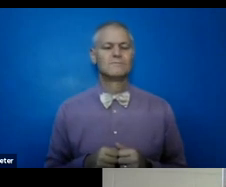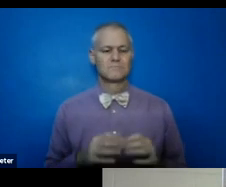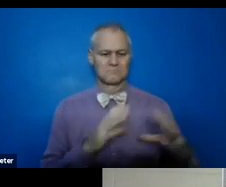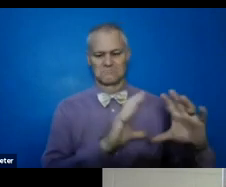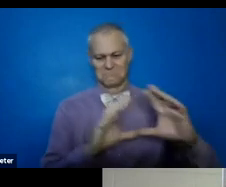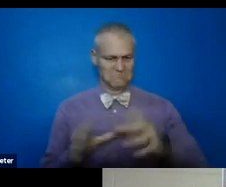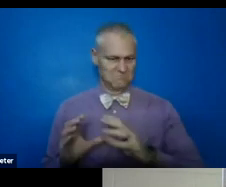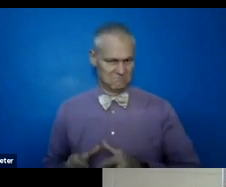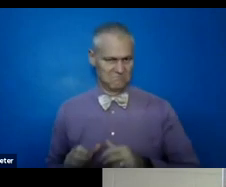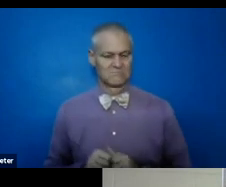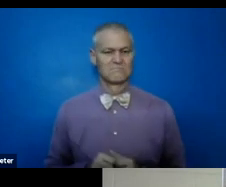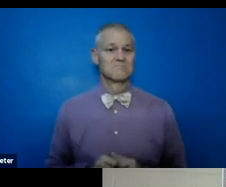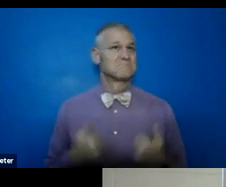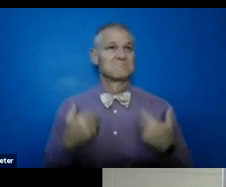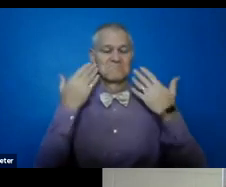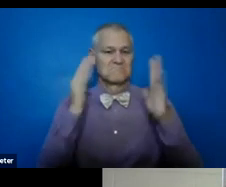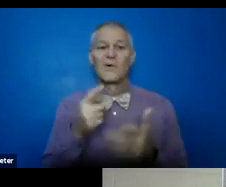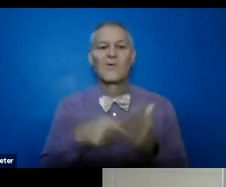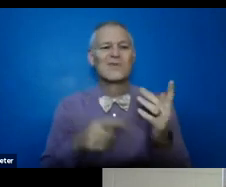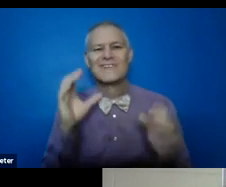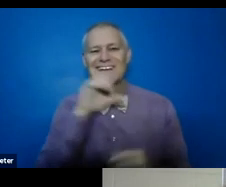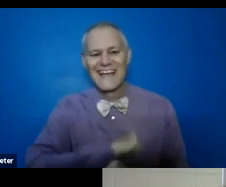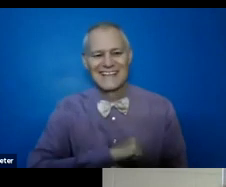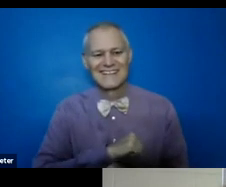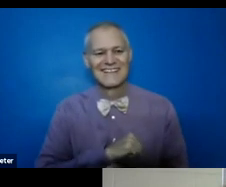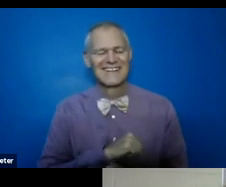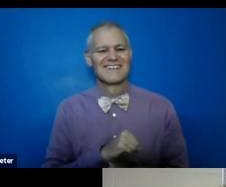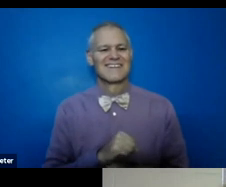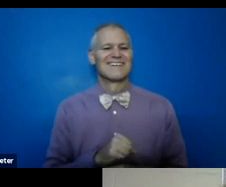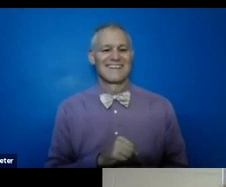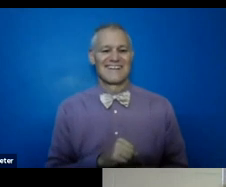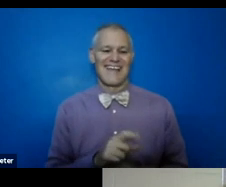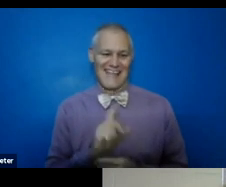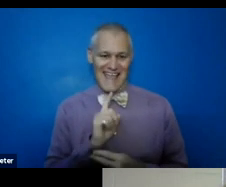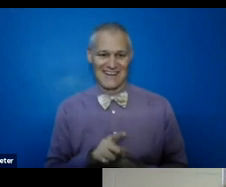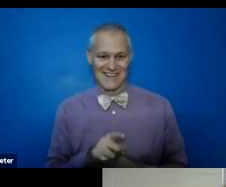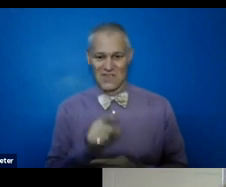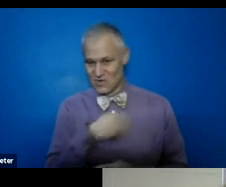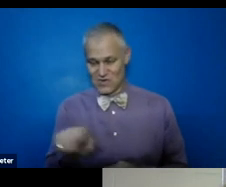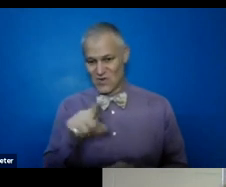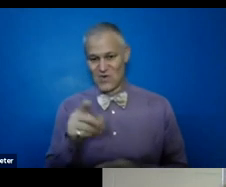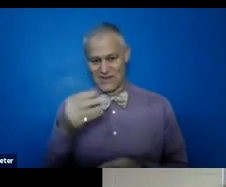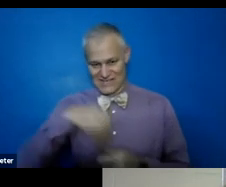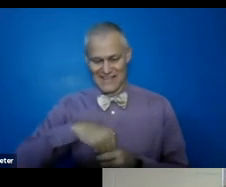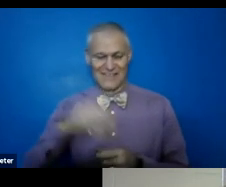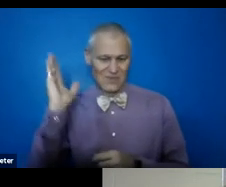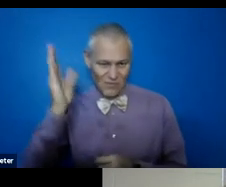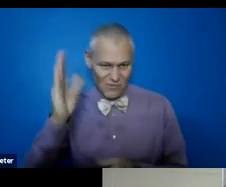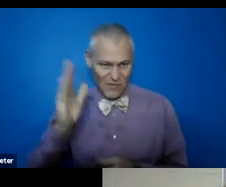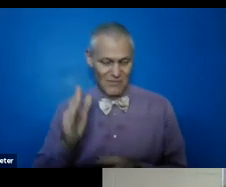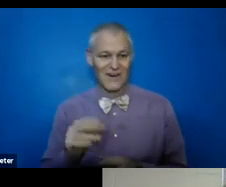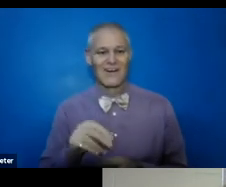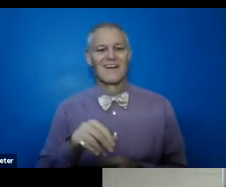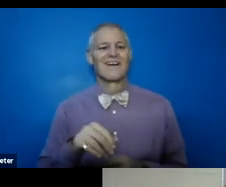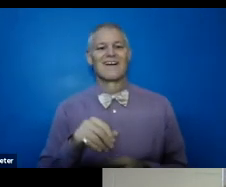And I don't know, what would you guess? I mean, actually, like, you as the participants in this webinar are getting a rare opportunity